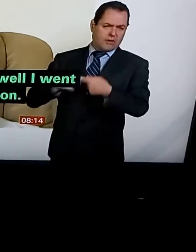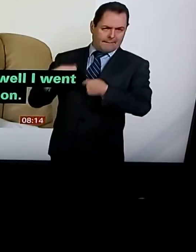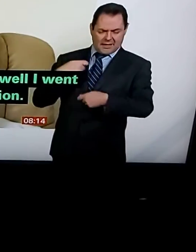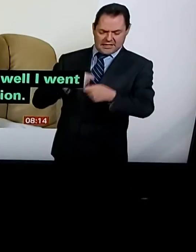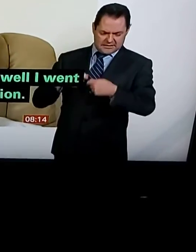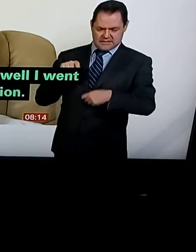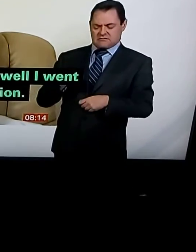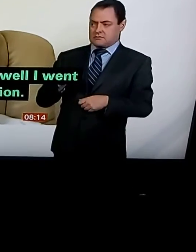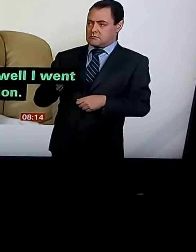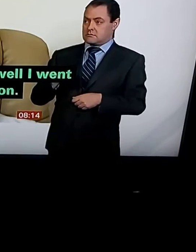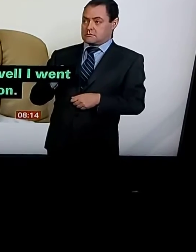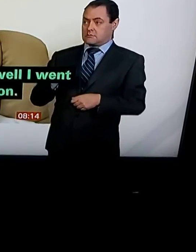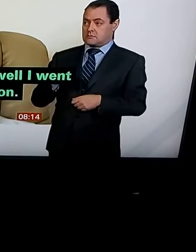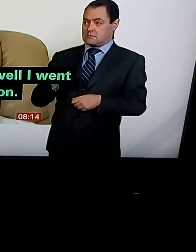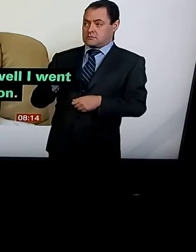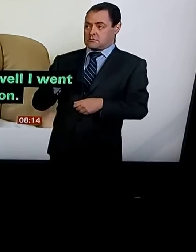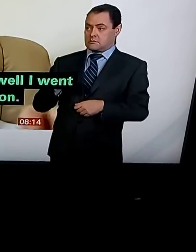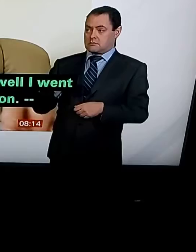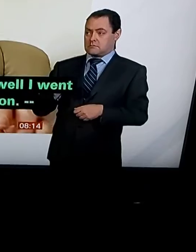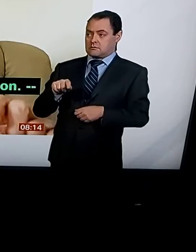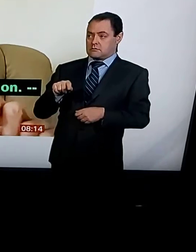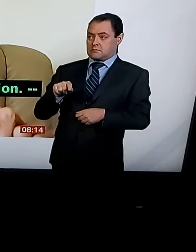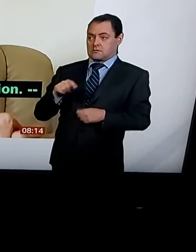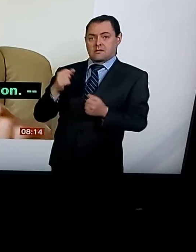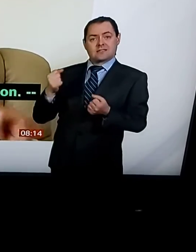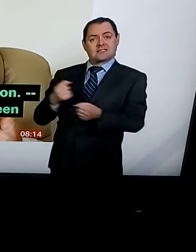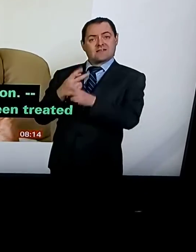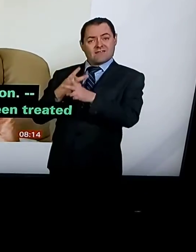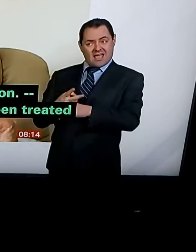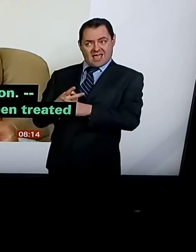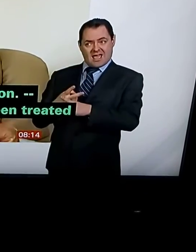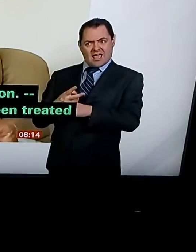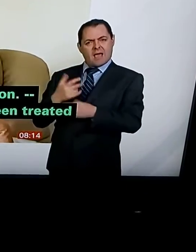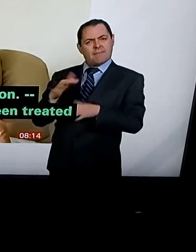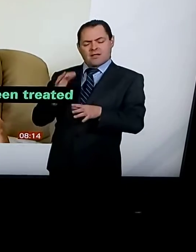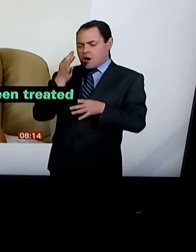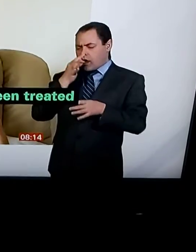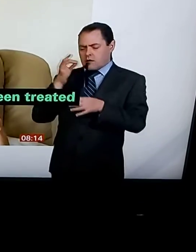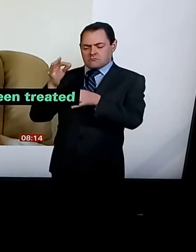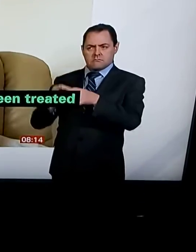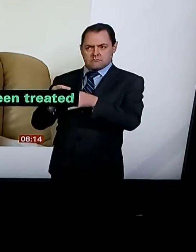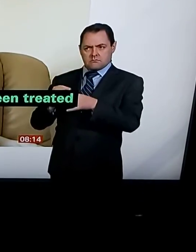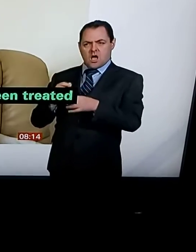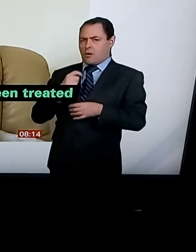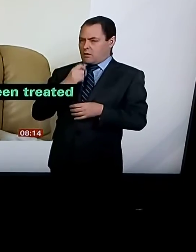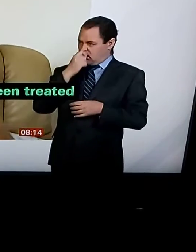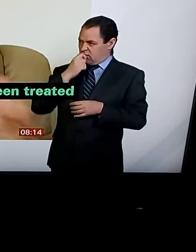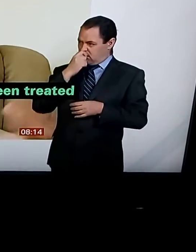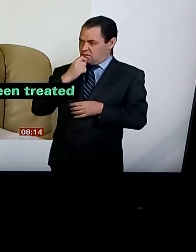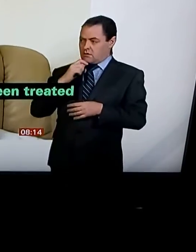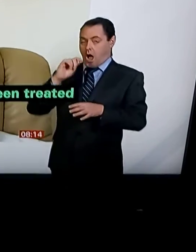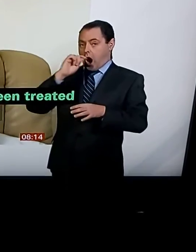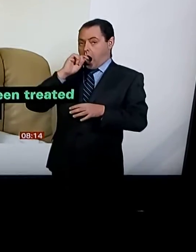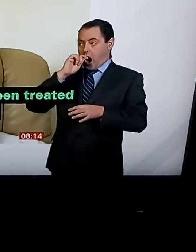that in the ICU, they did a sample up my nose and my